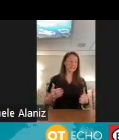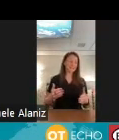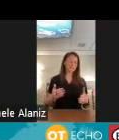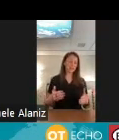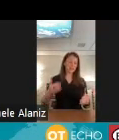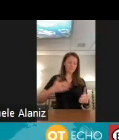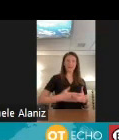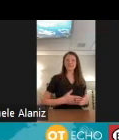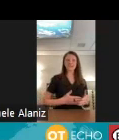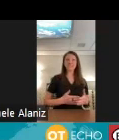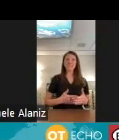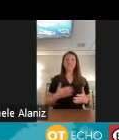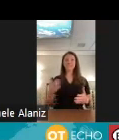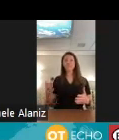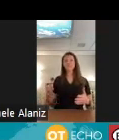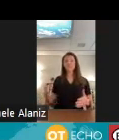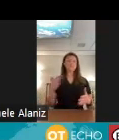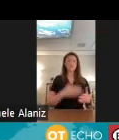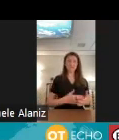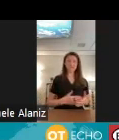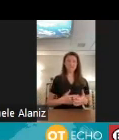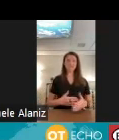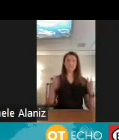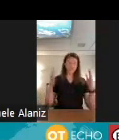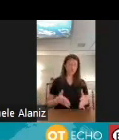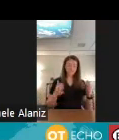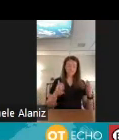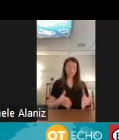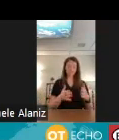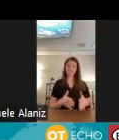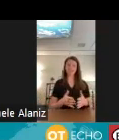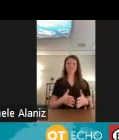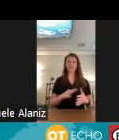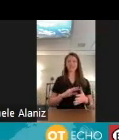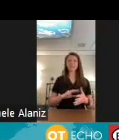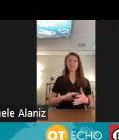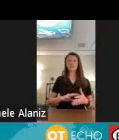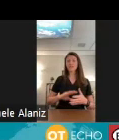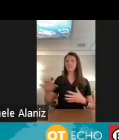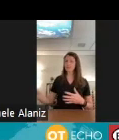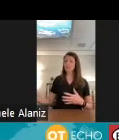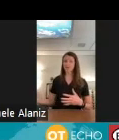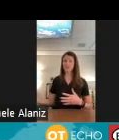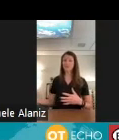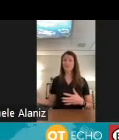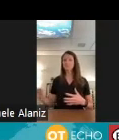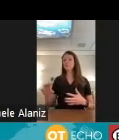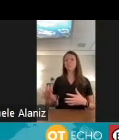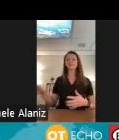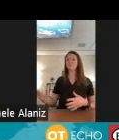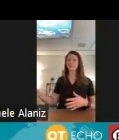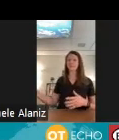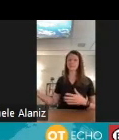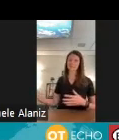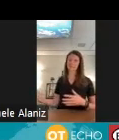that it's very finite. If you improve inhibition, you've only improved inhibition. It's not going to have a carryover effect to